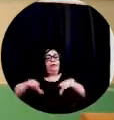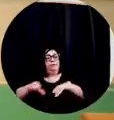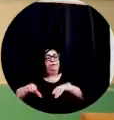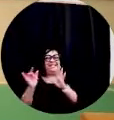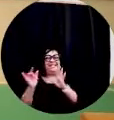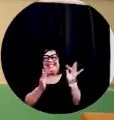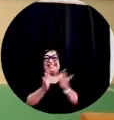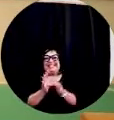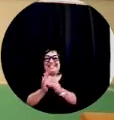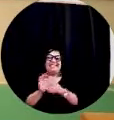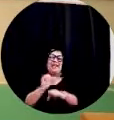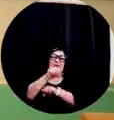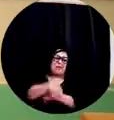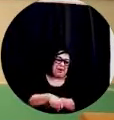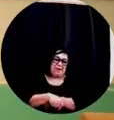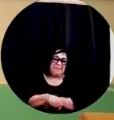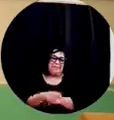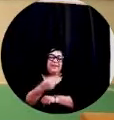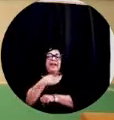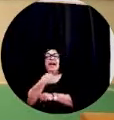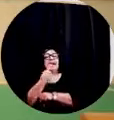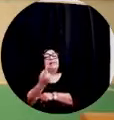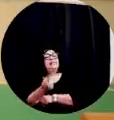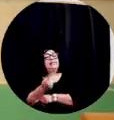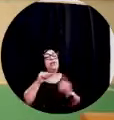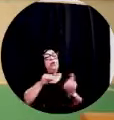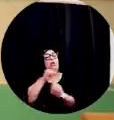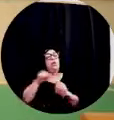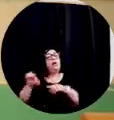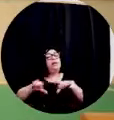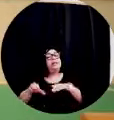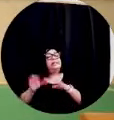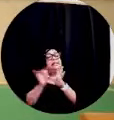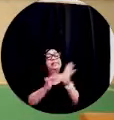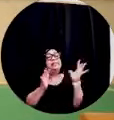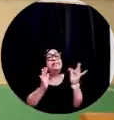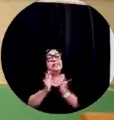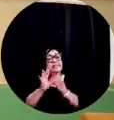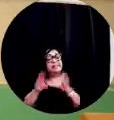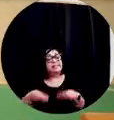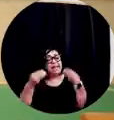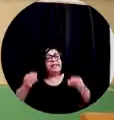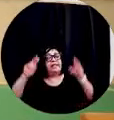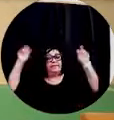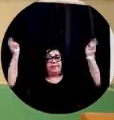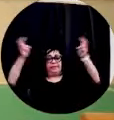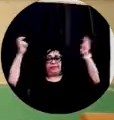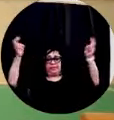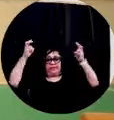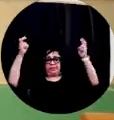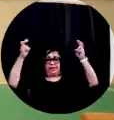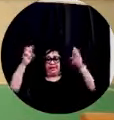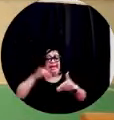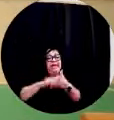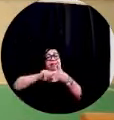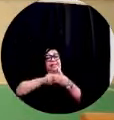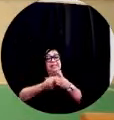I said, when did he get the victory? Well, church, it started at Calvary.